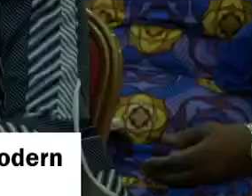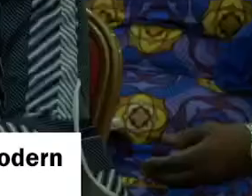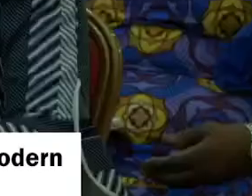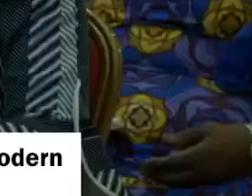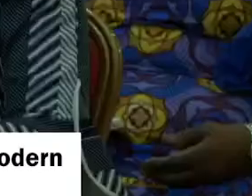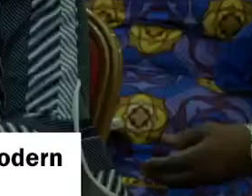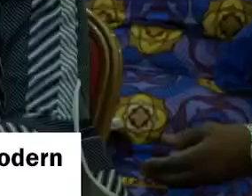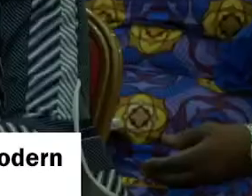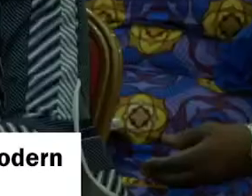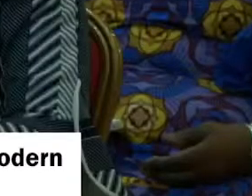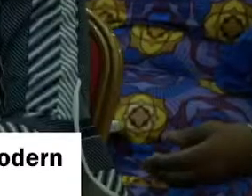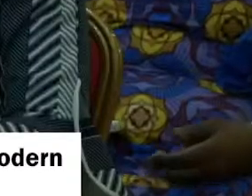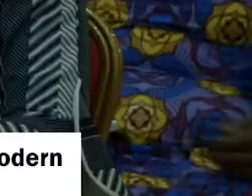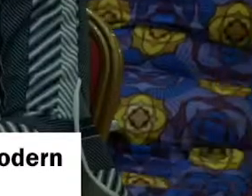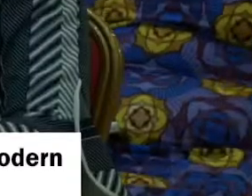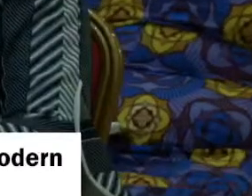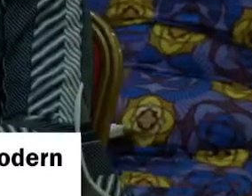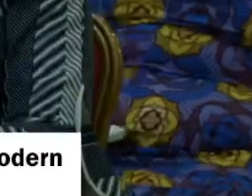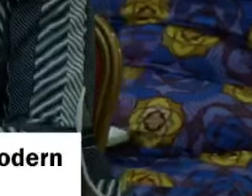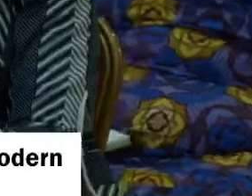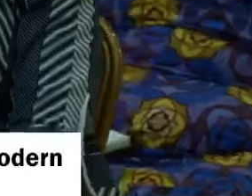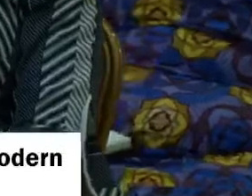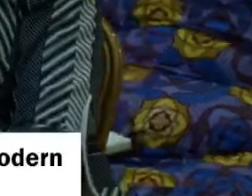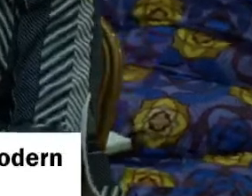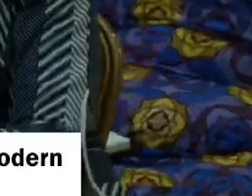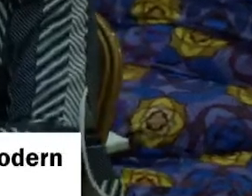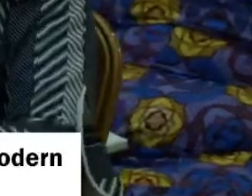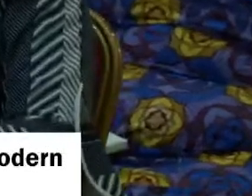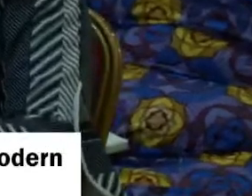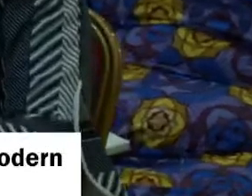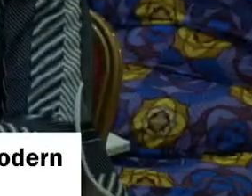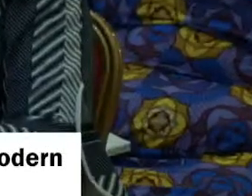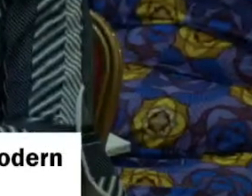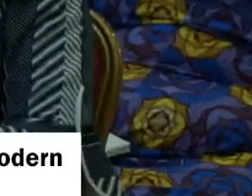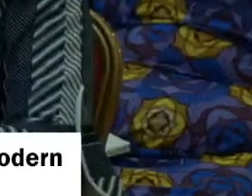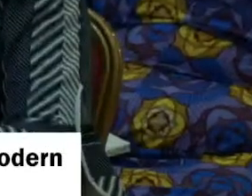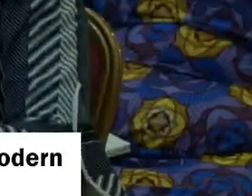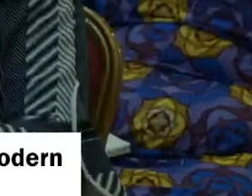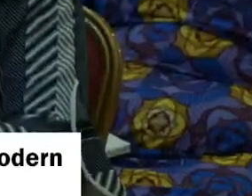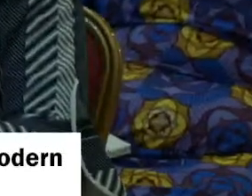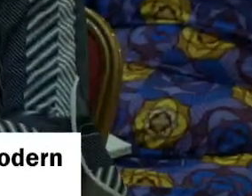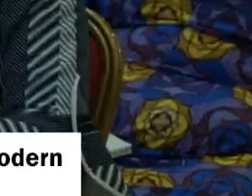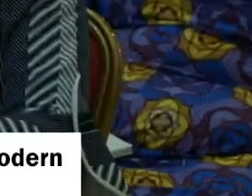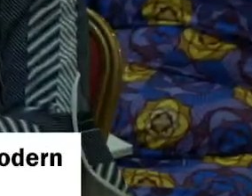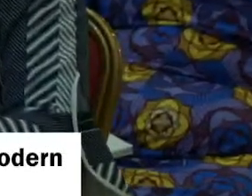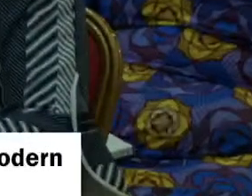he transitioned the organization to its new and current leadership.